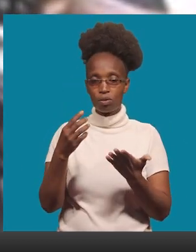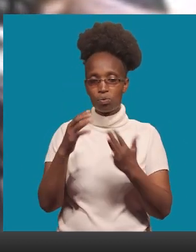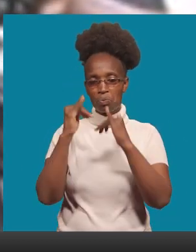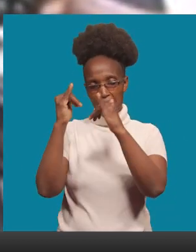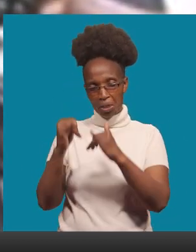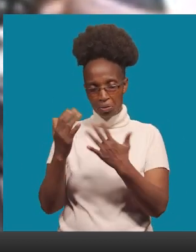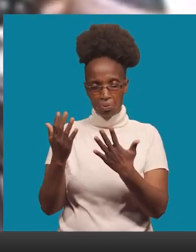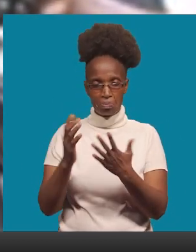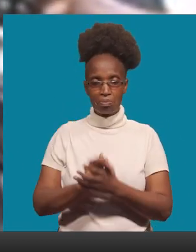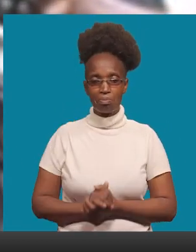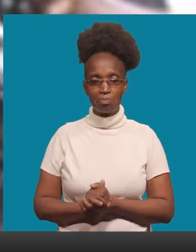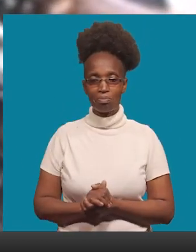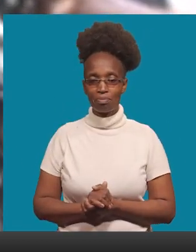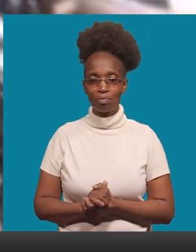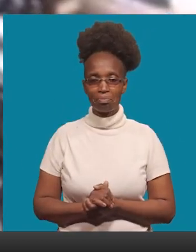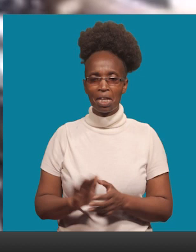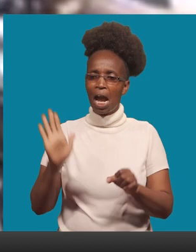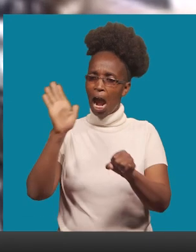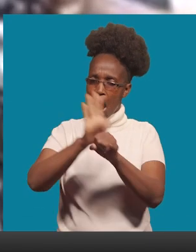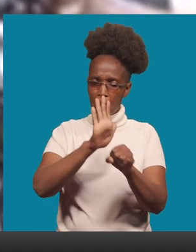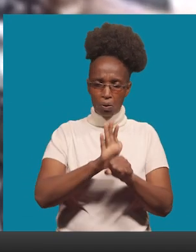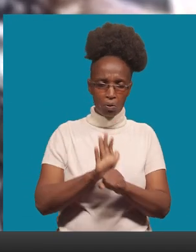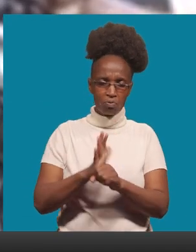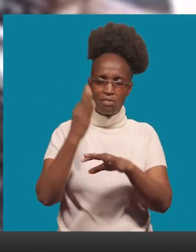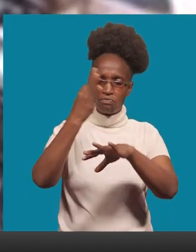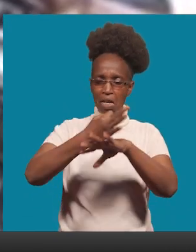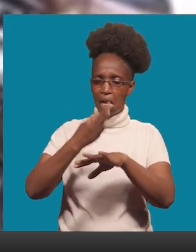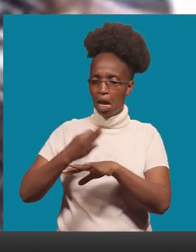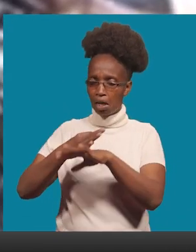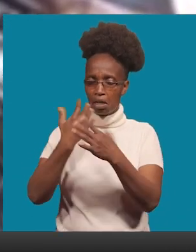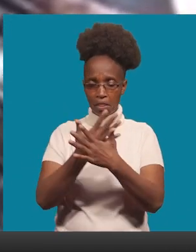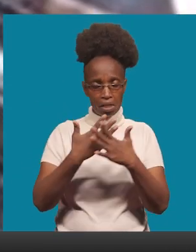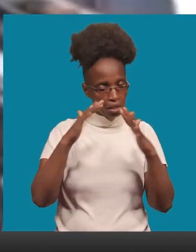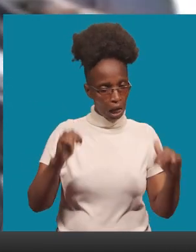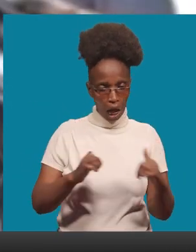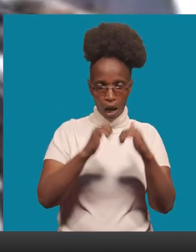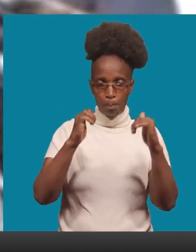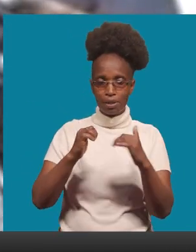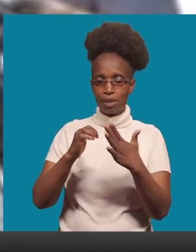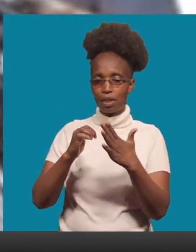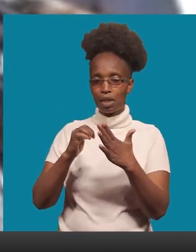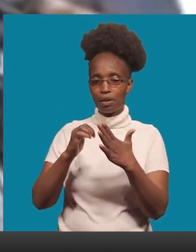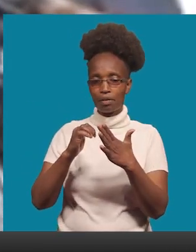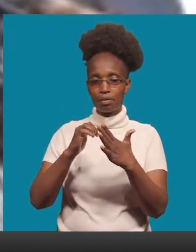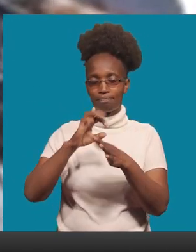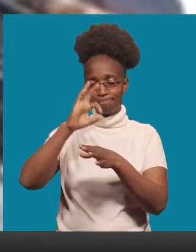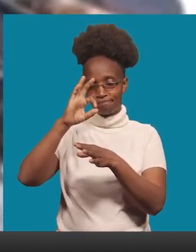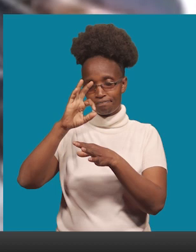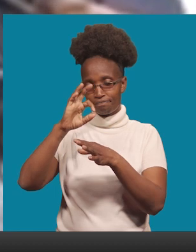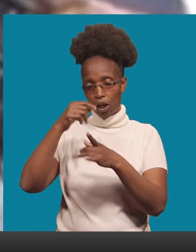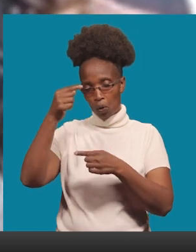to replaced ones. A lot of illegalities and a lot of